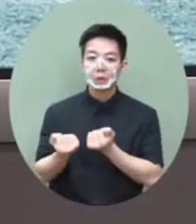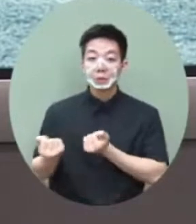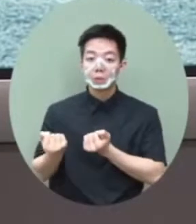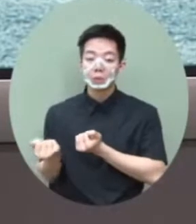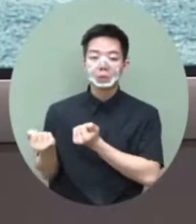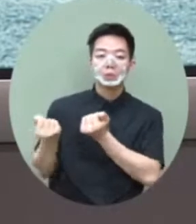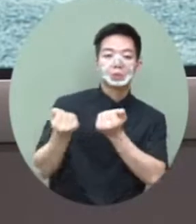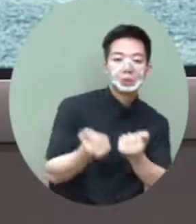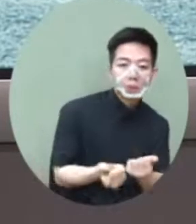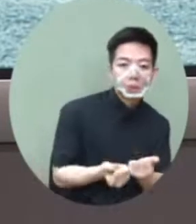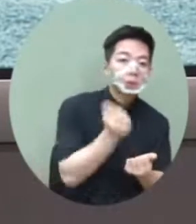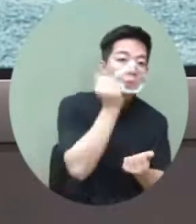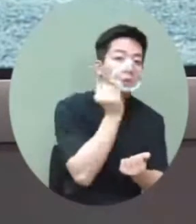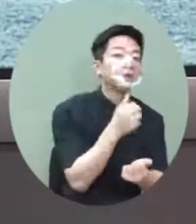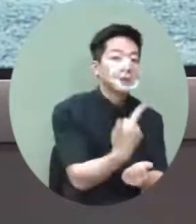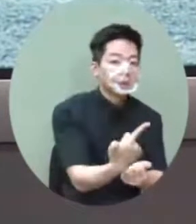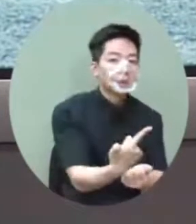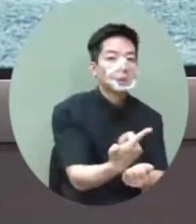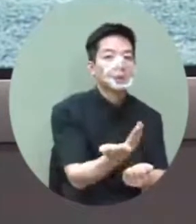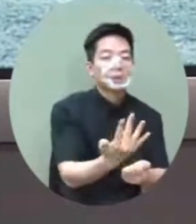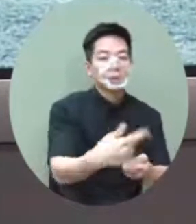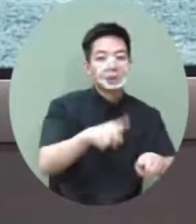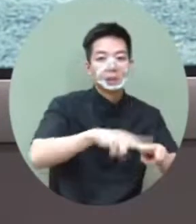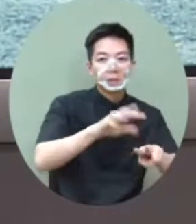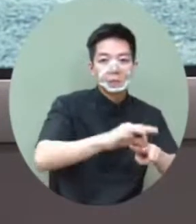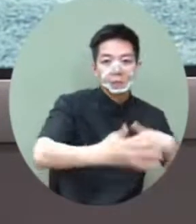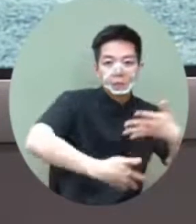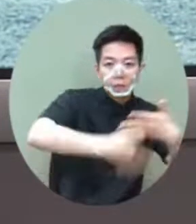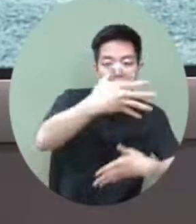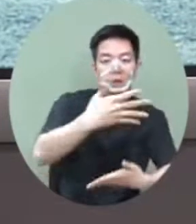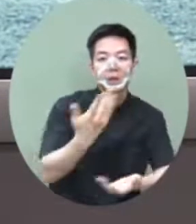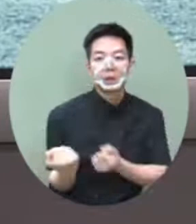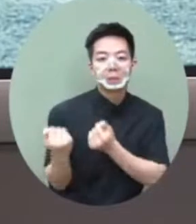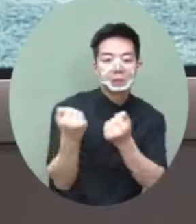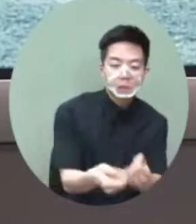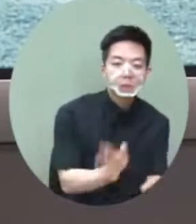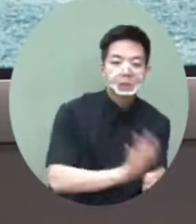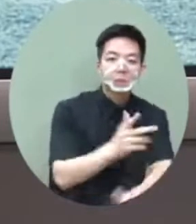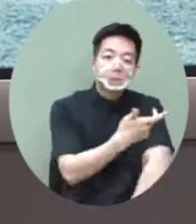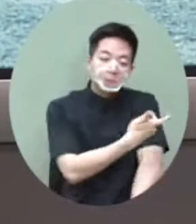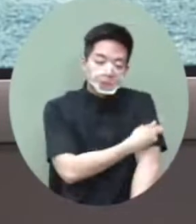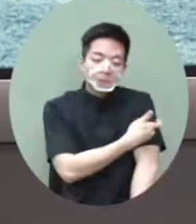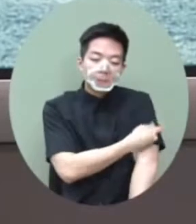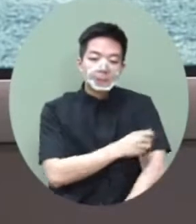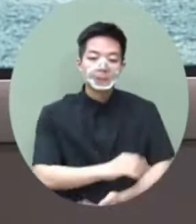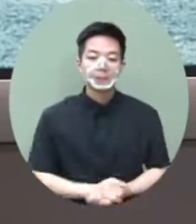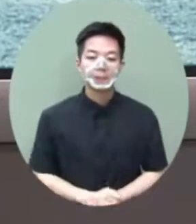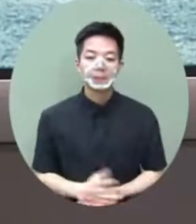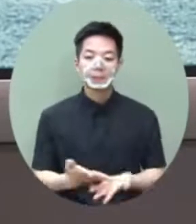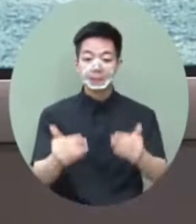residents. And the other plan is to provide outreach vaccination for people,